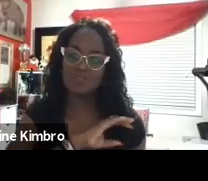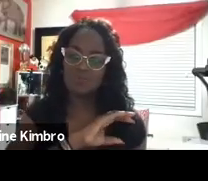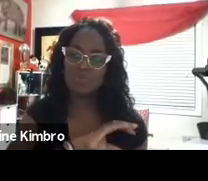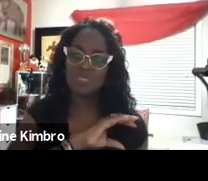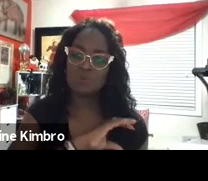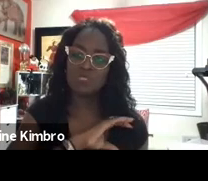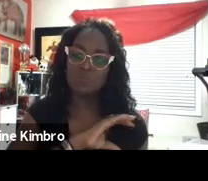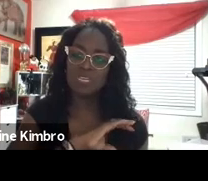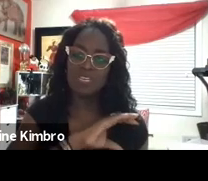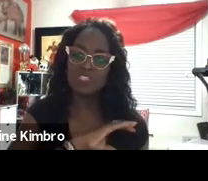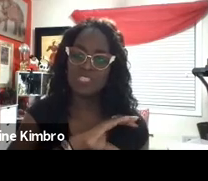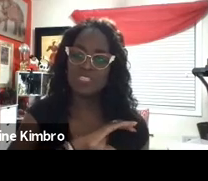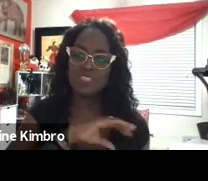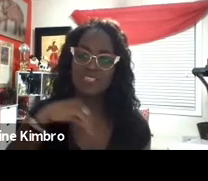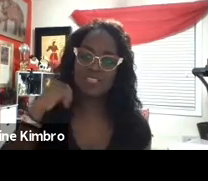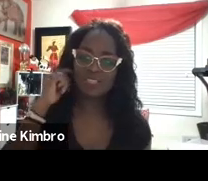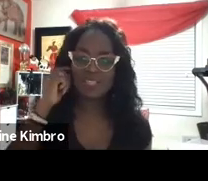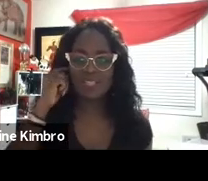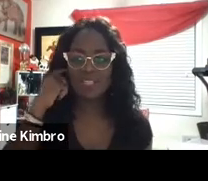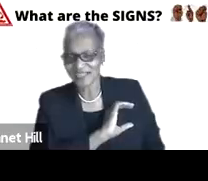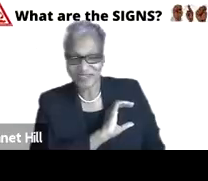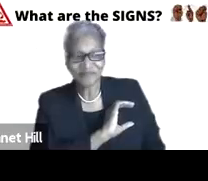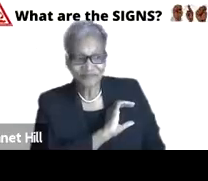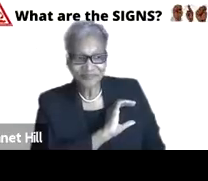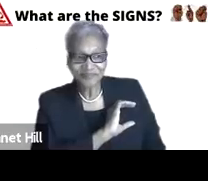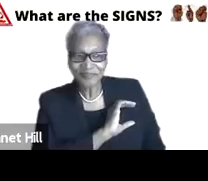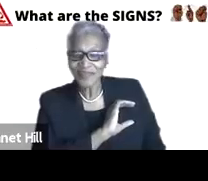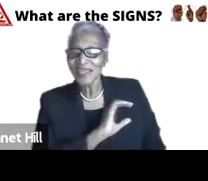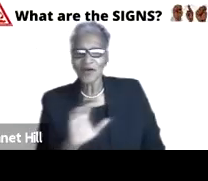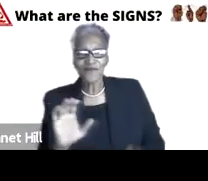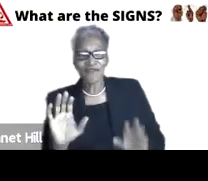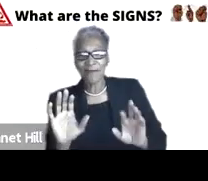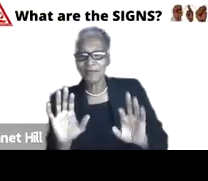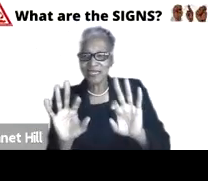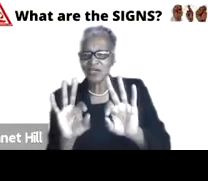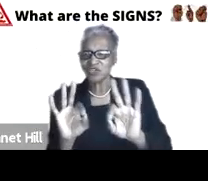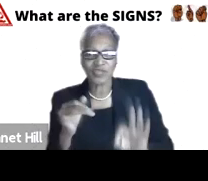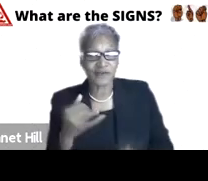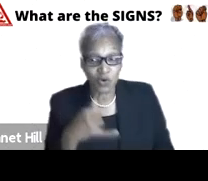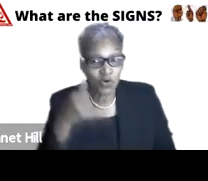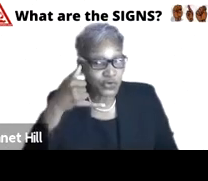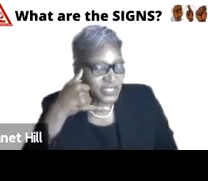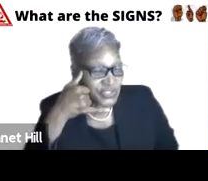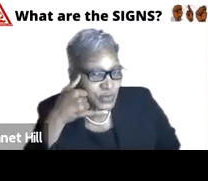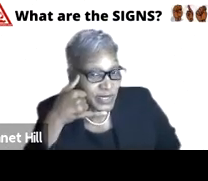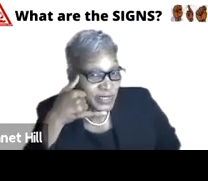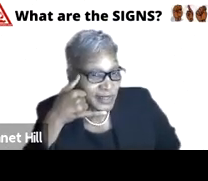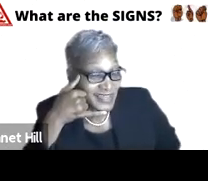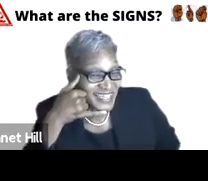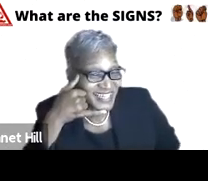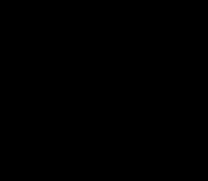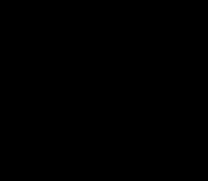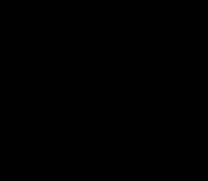mm-hmm. where they will put the badge. Yes, exactly. Mm-hmm. Now, family, because you never know who you need to